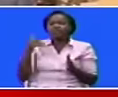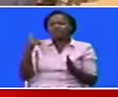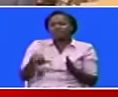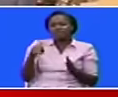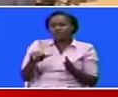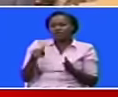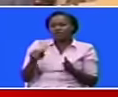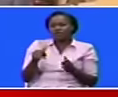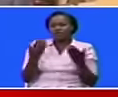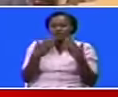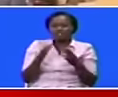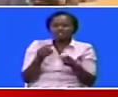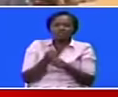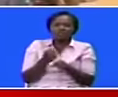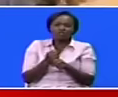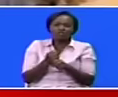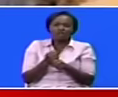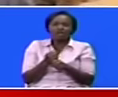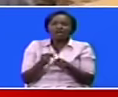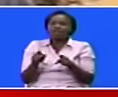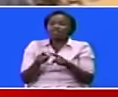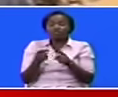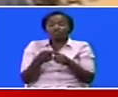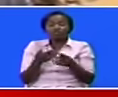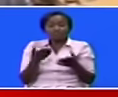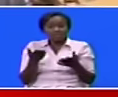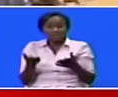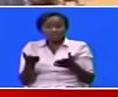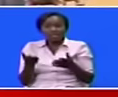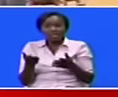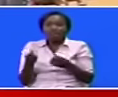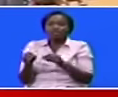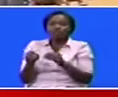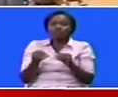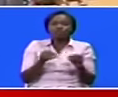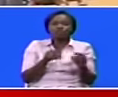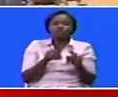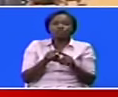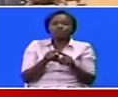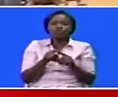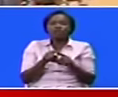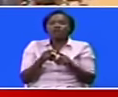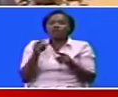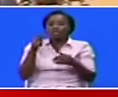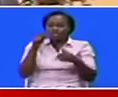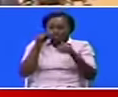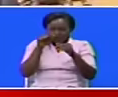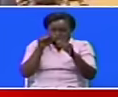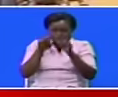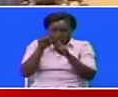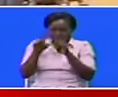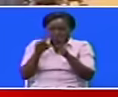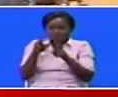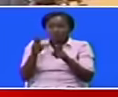completed. So from here he's headed to pan paper factory, and after that the president will be headed to commission the Chwele Lwahaha